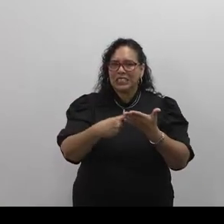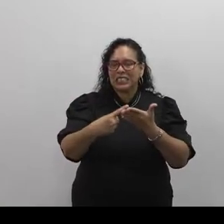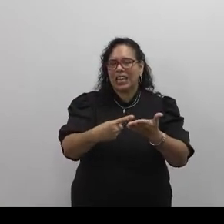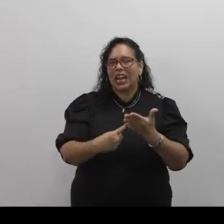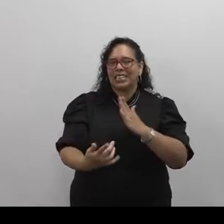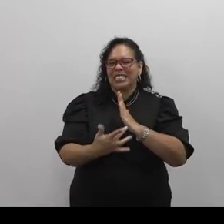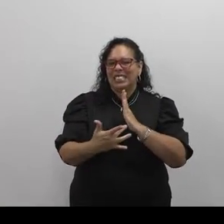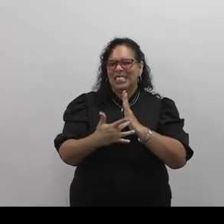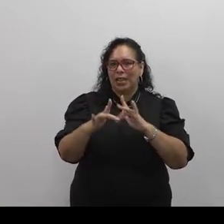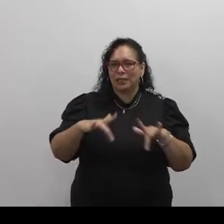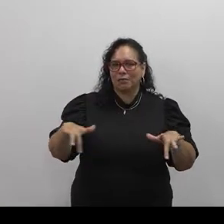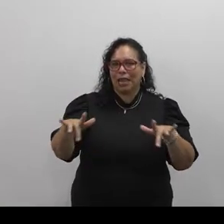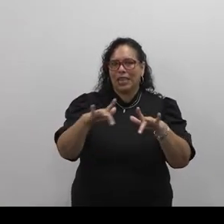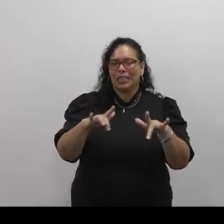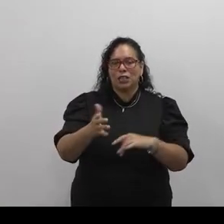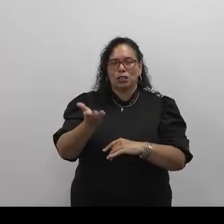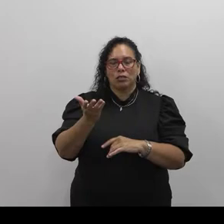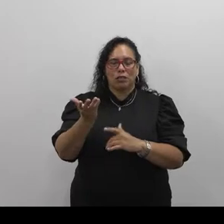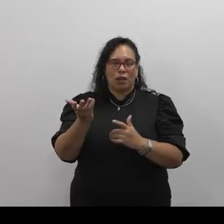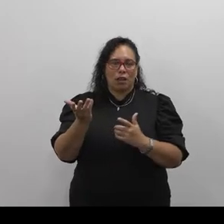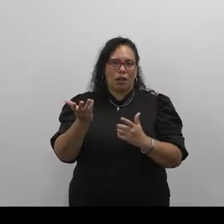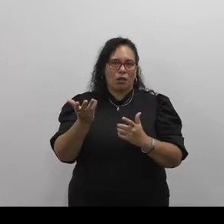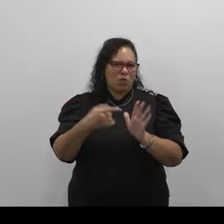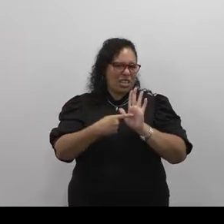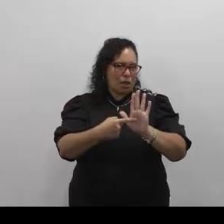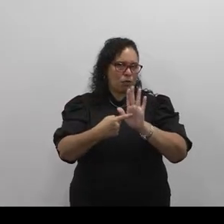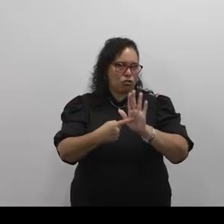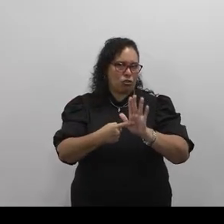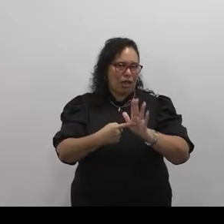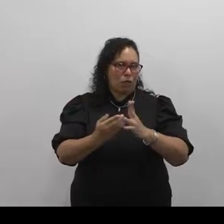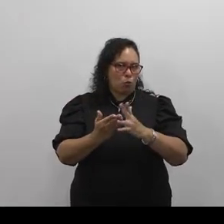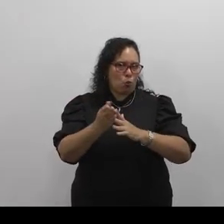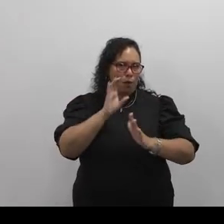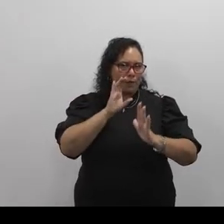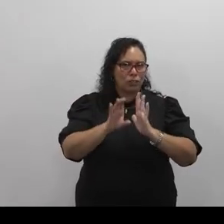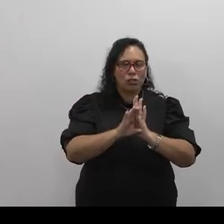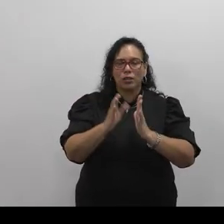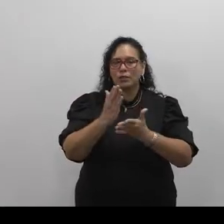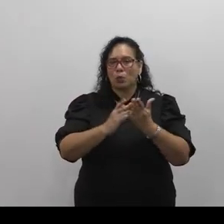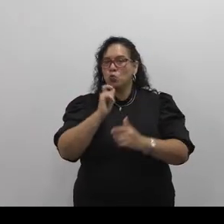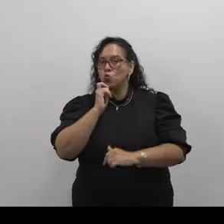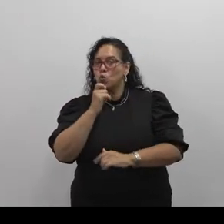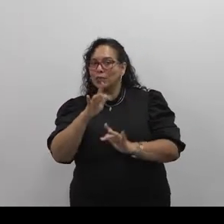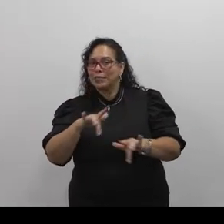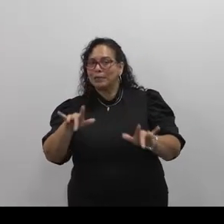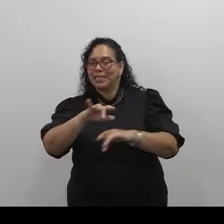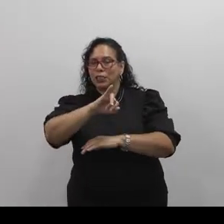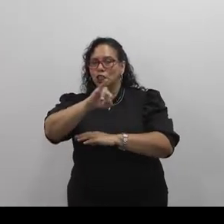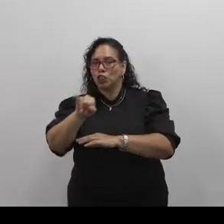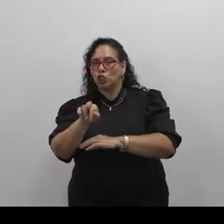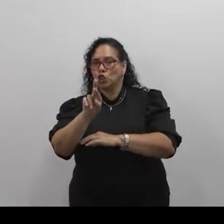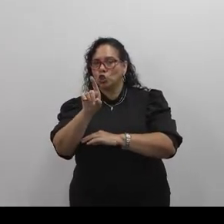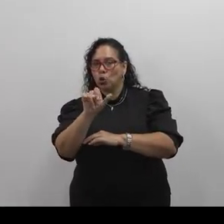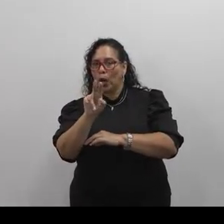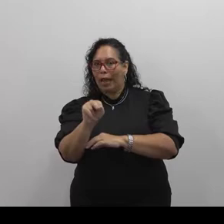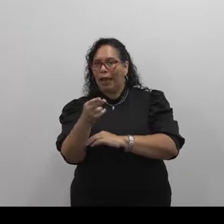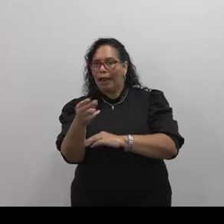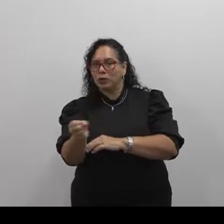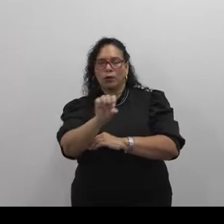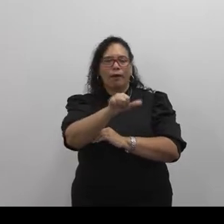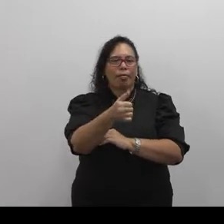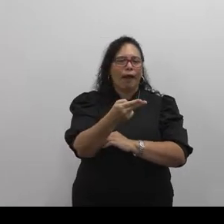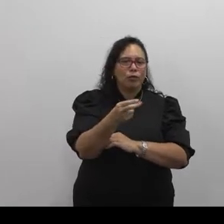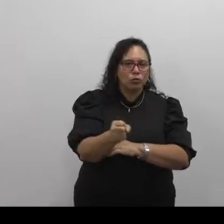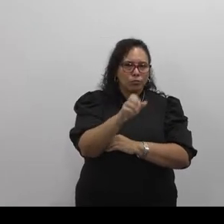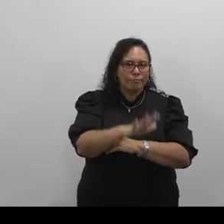have. Previously, I've pictured or demonstrated via picture some of the cool spaces over at Jordan High School and other high schools in the